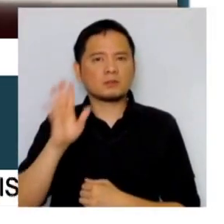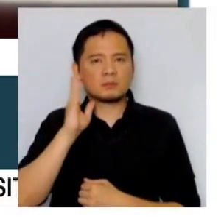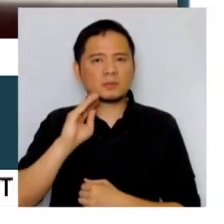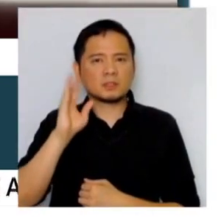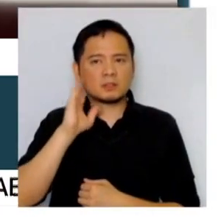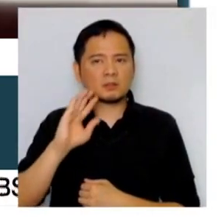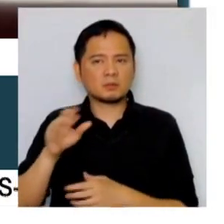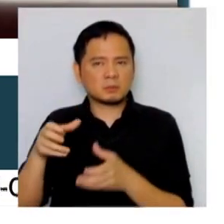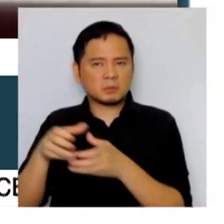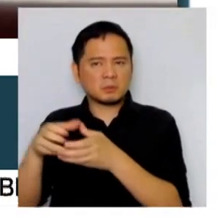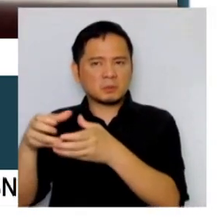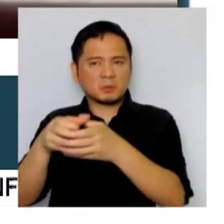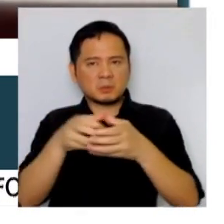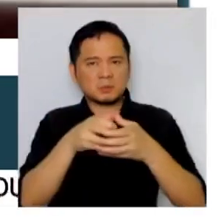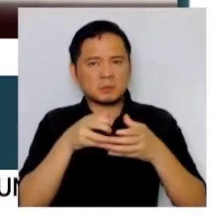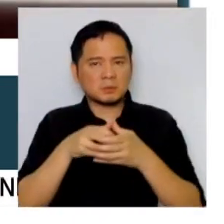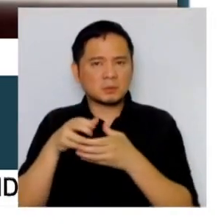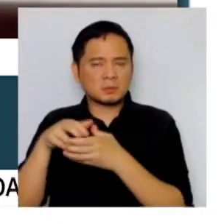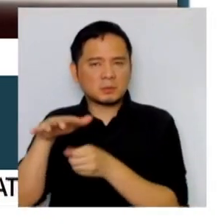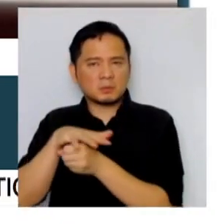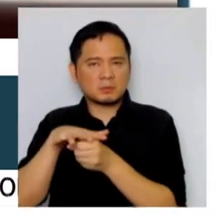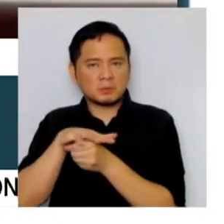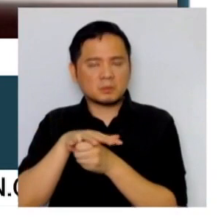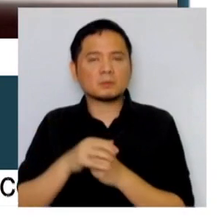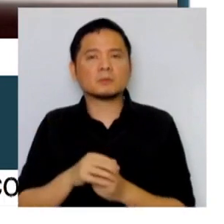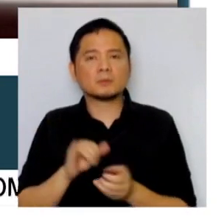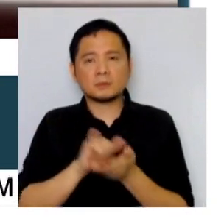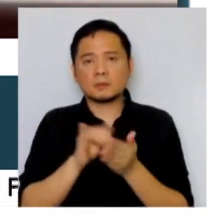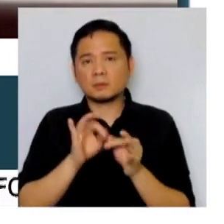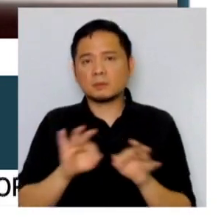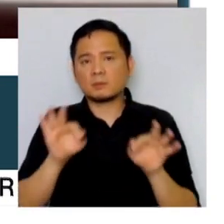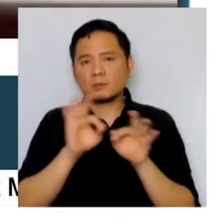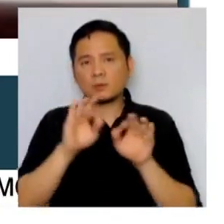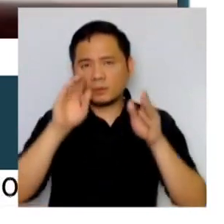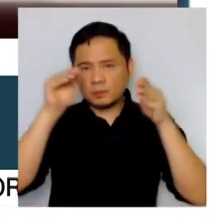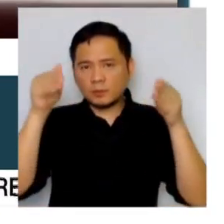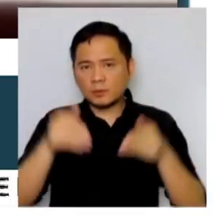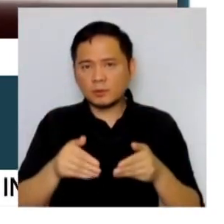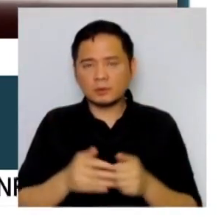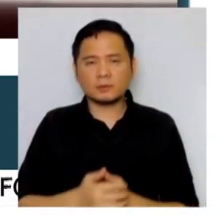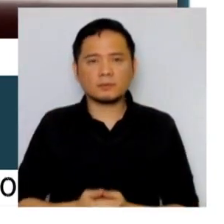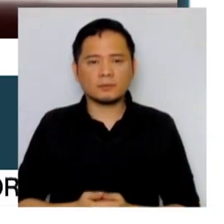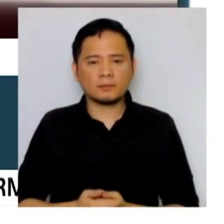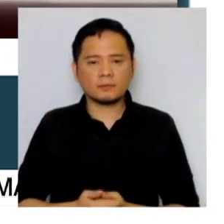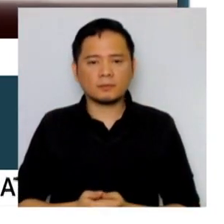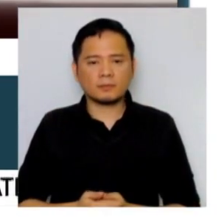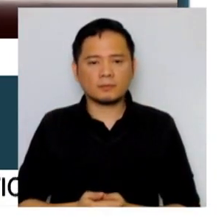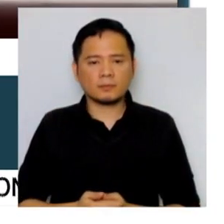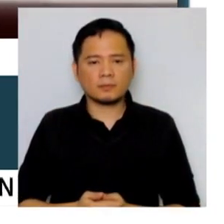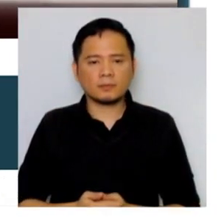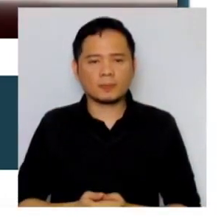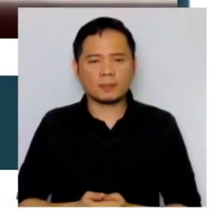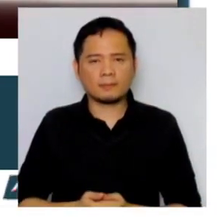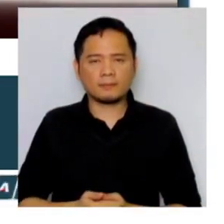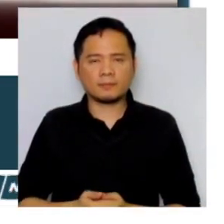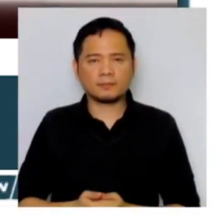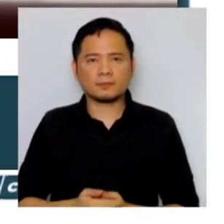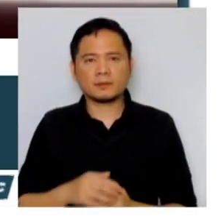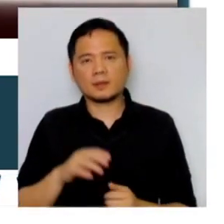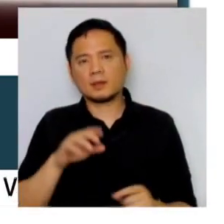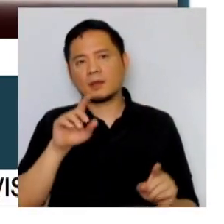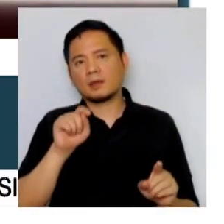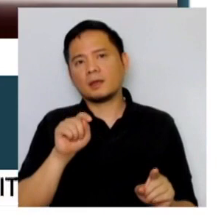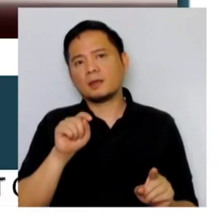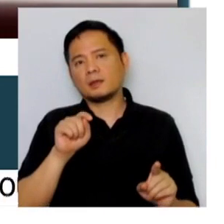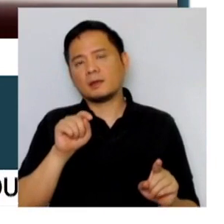yung ating tugunan. We may still have the same budget not under NTF-LCAC, but let's